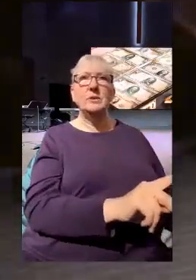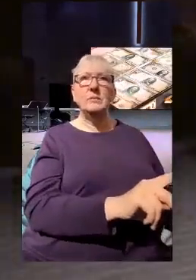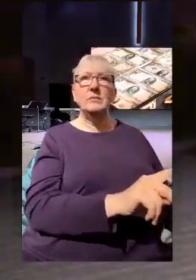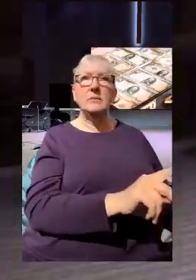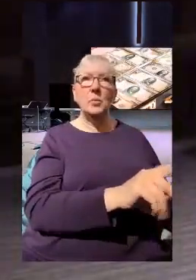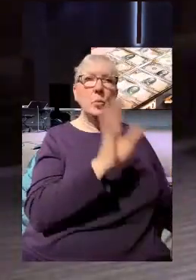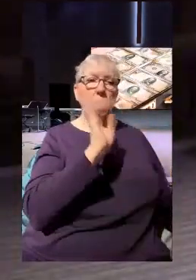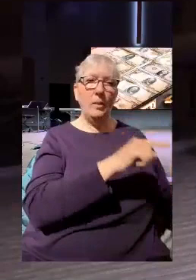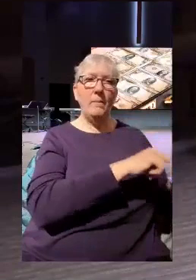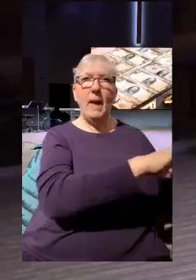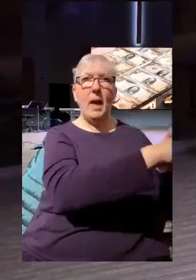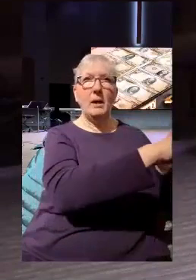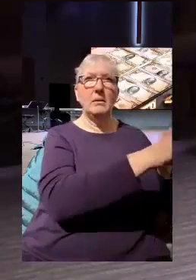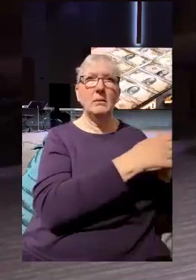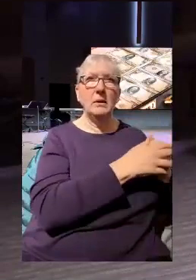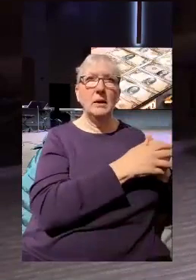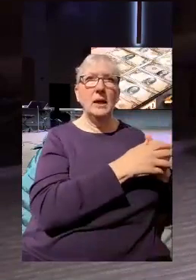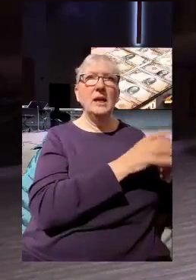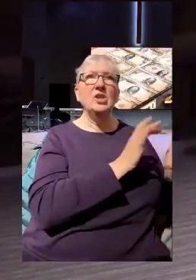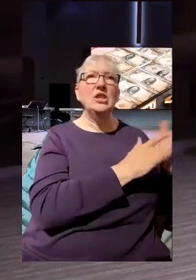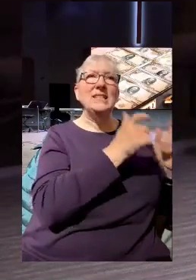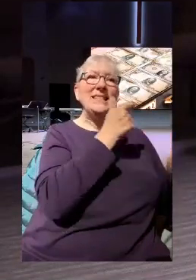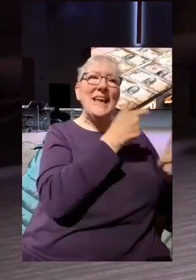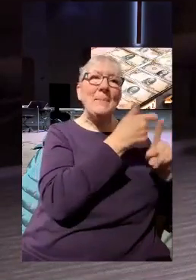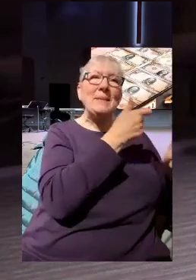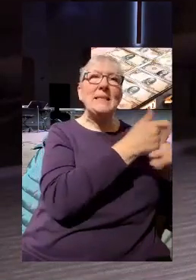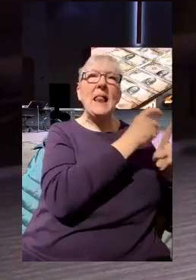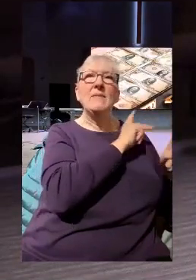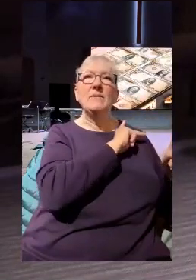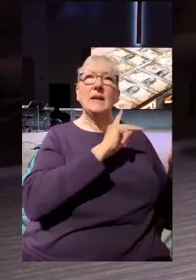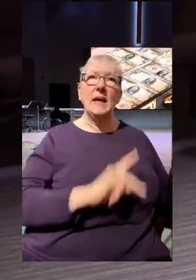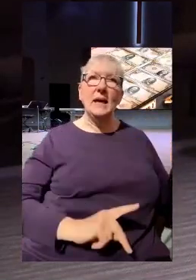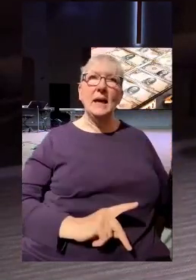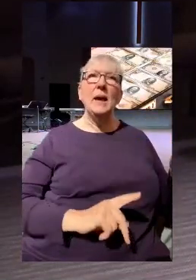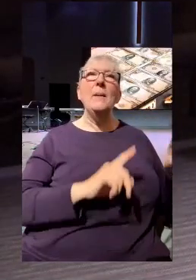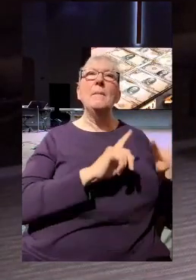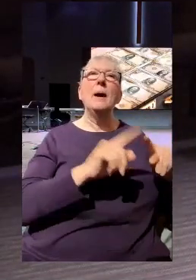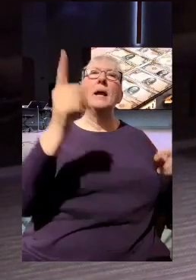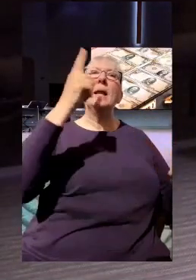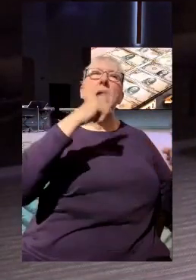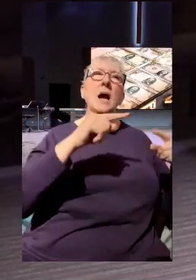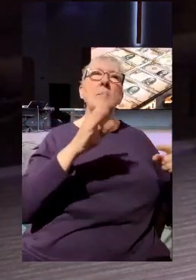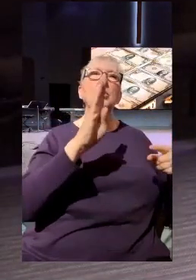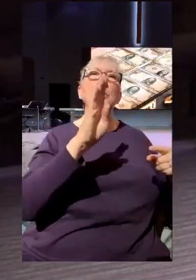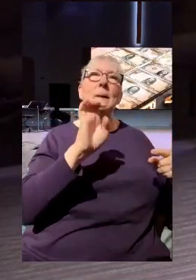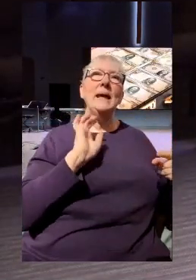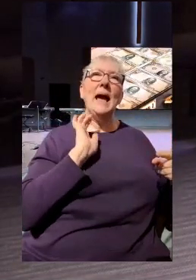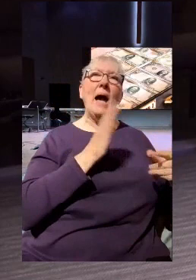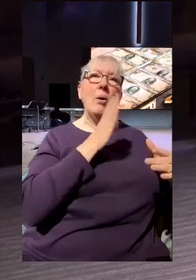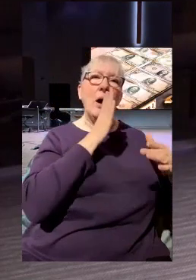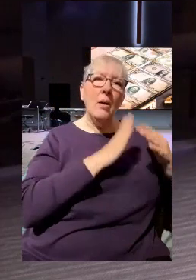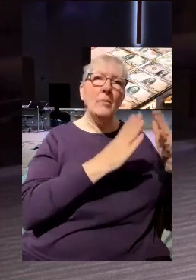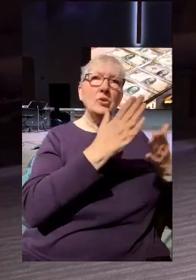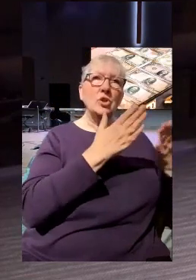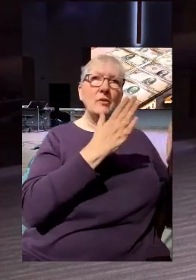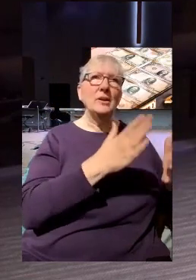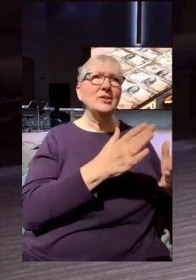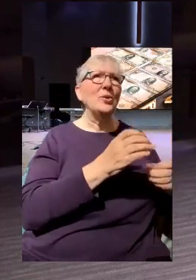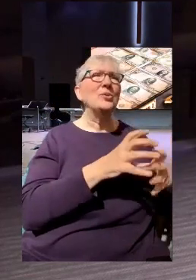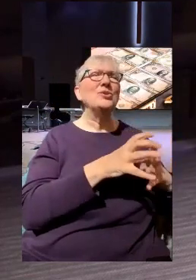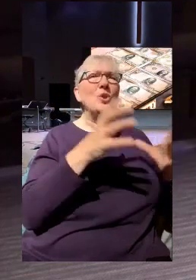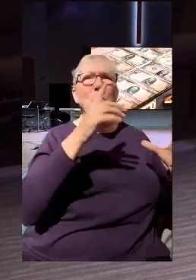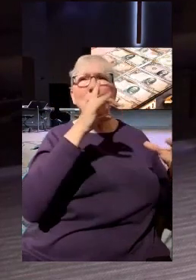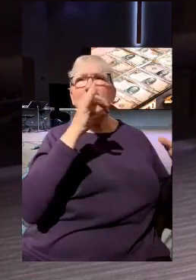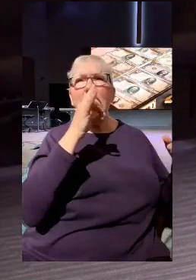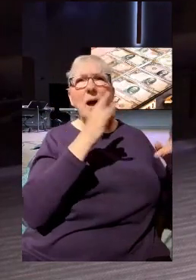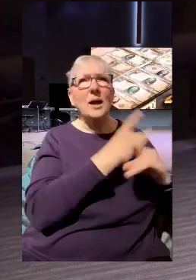He is the king who came to be our humble servant. So again, there's so much irony here. The disciples are